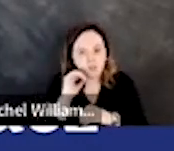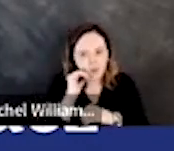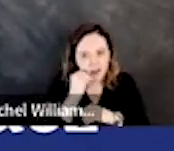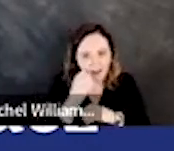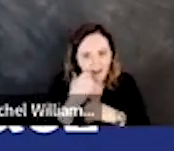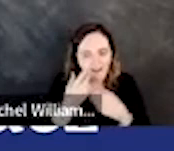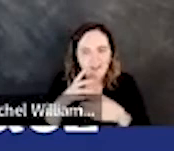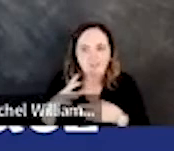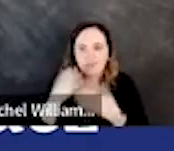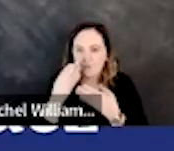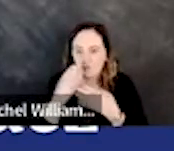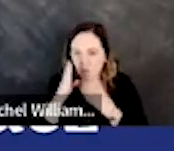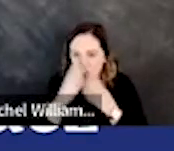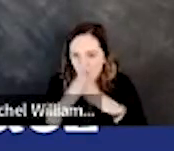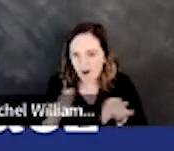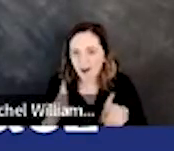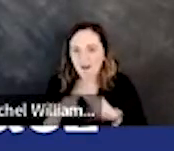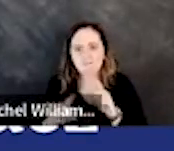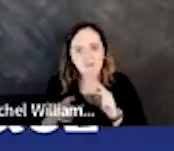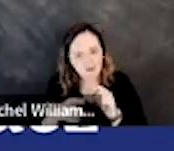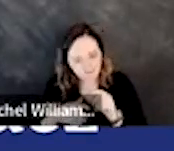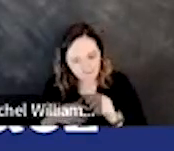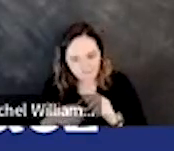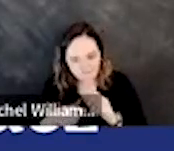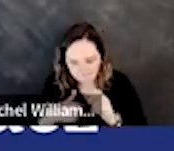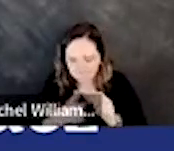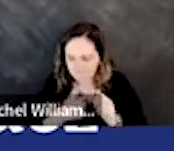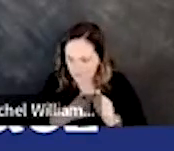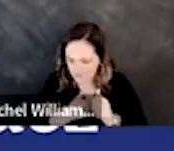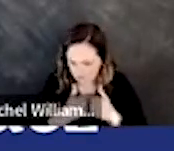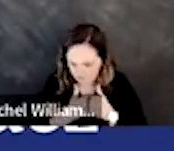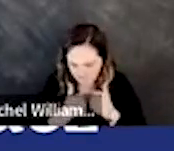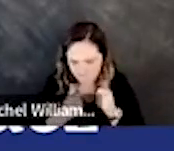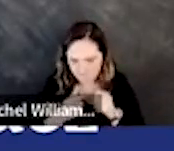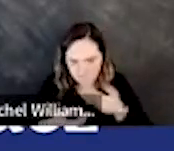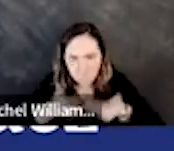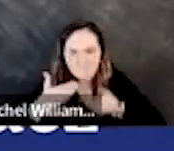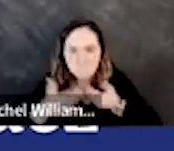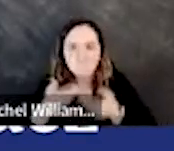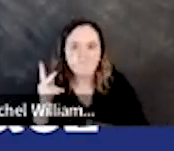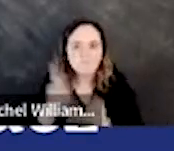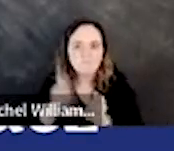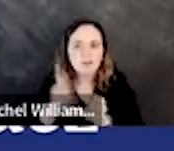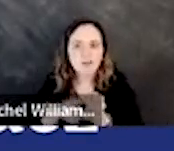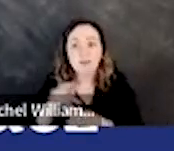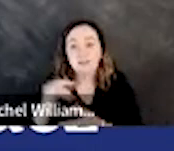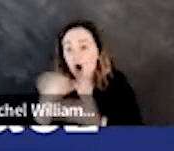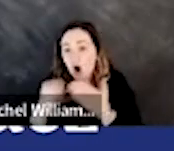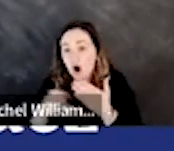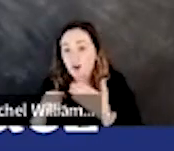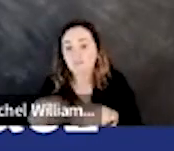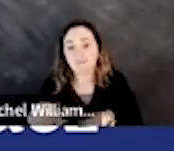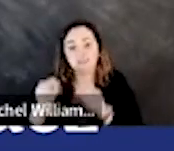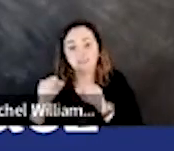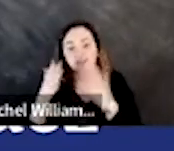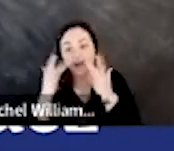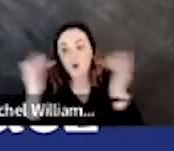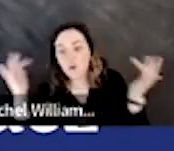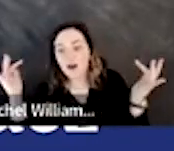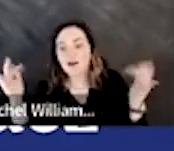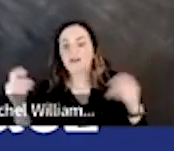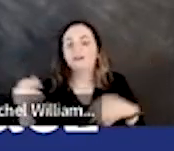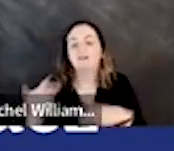quiet spirit, but she has pushed herself into new endeavors such as the arts, taking choir